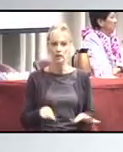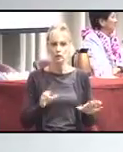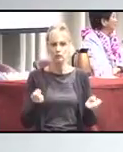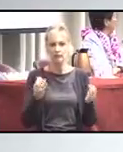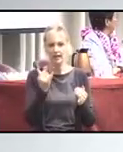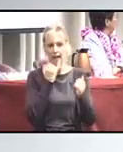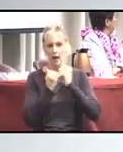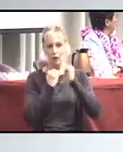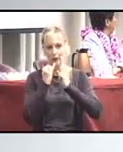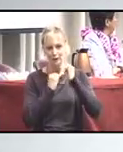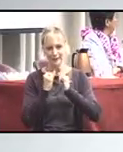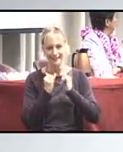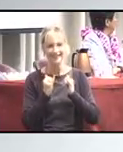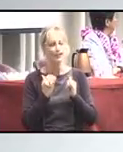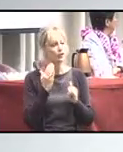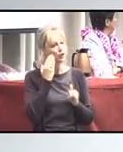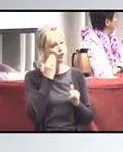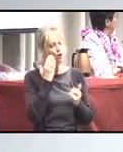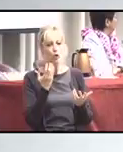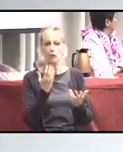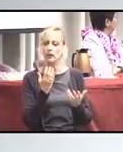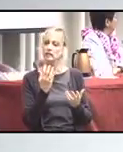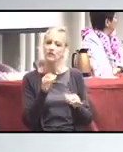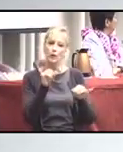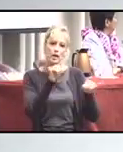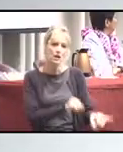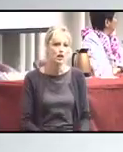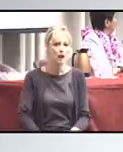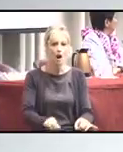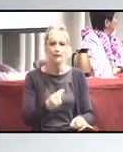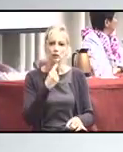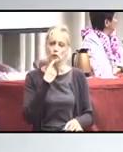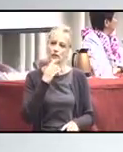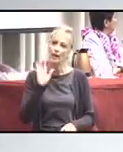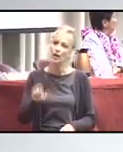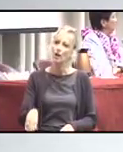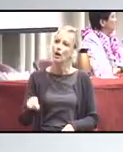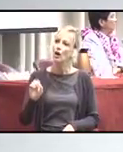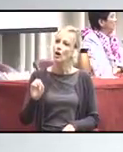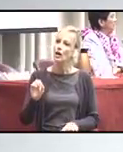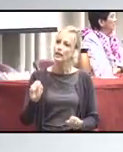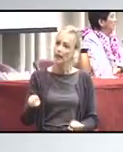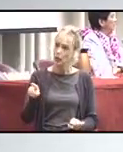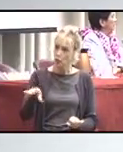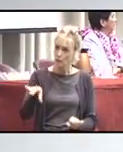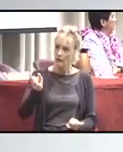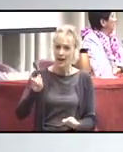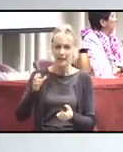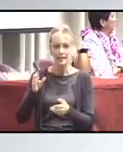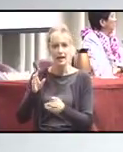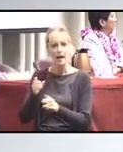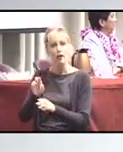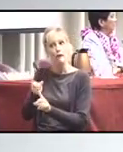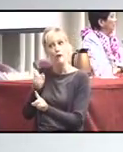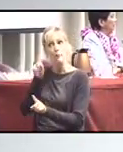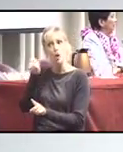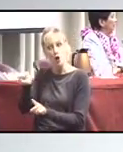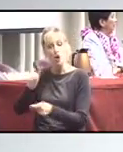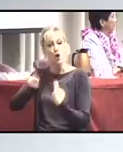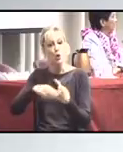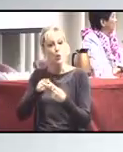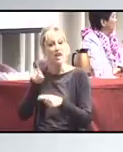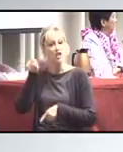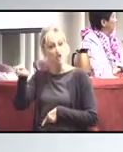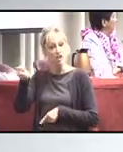errors. You know, it's very common to say to somebody, oh, can you find out from her when she's available for her next